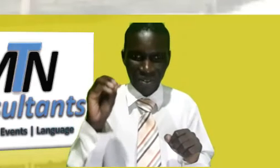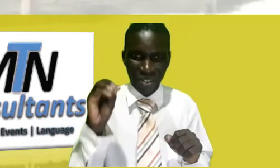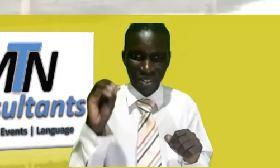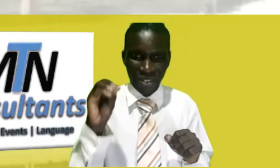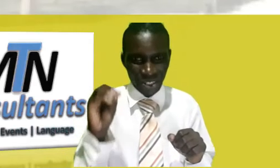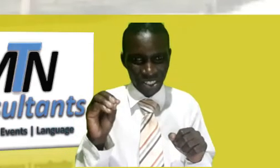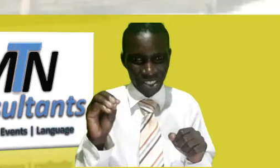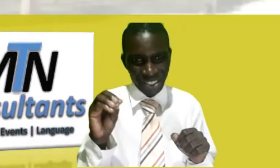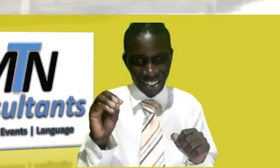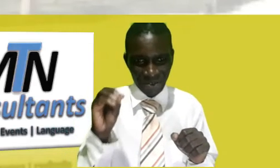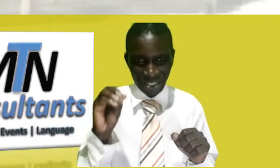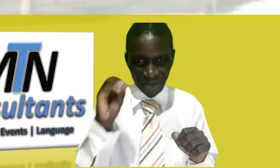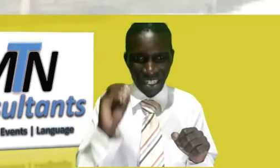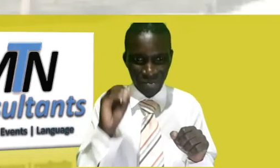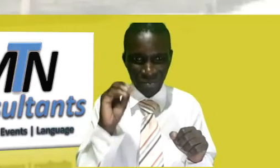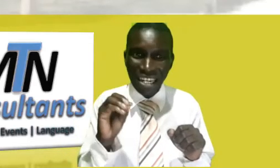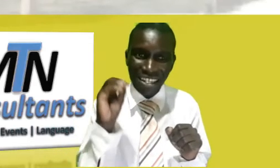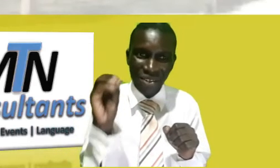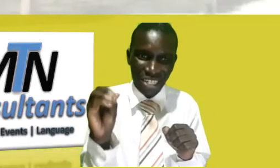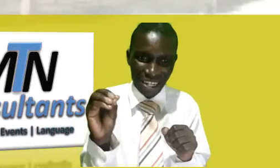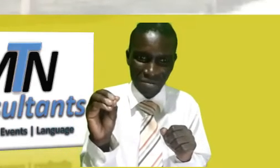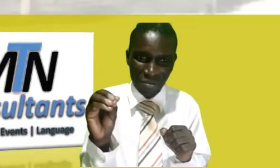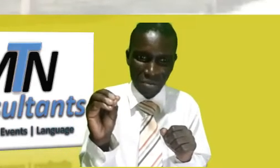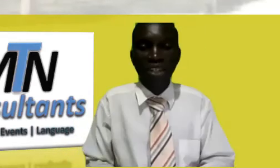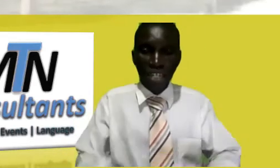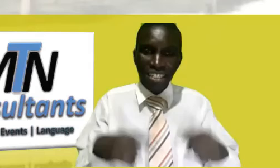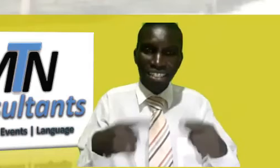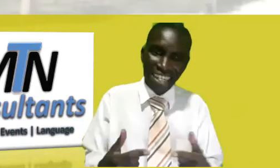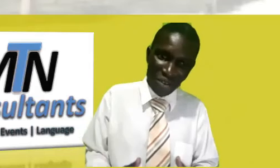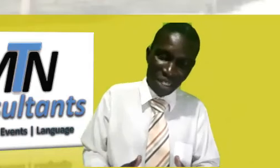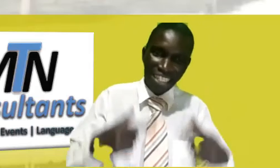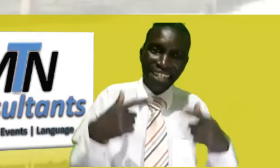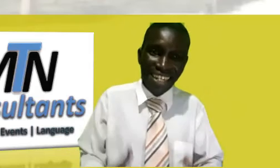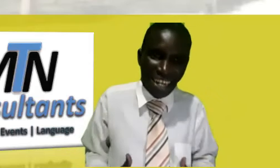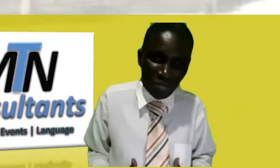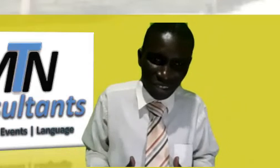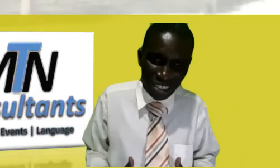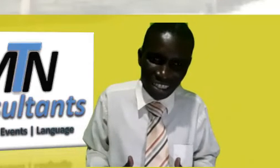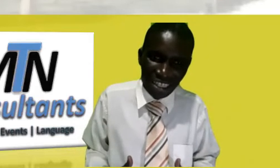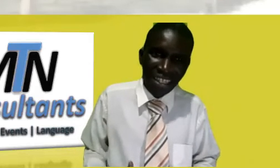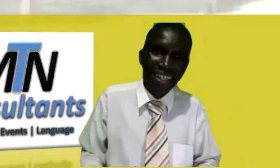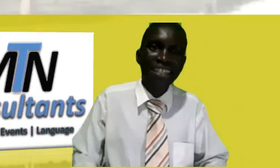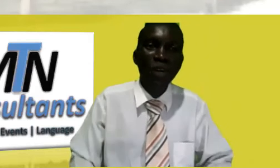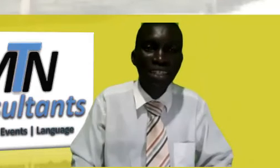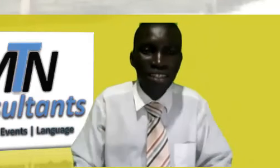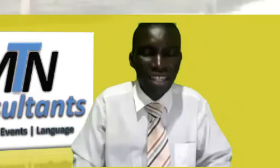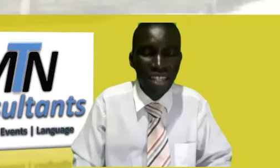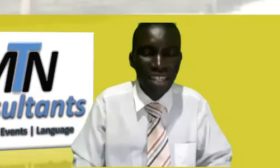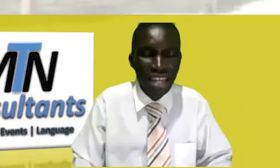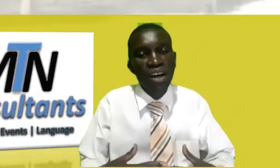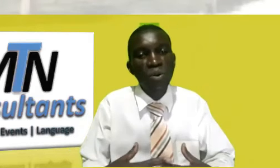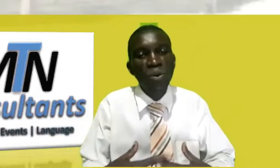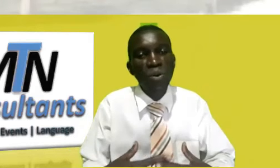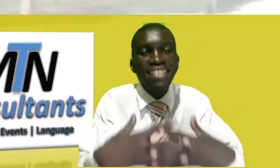do. You introduce yourself with finger spelling your name. So in sign language, names, there is what they